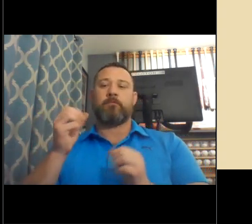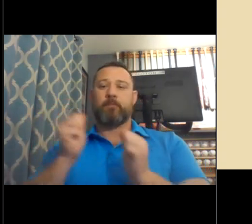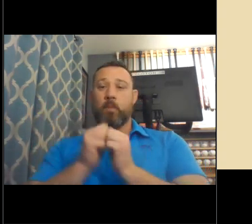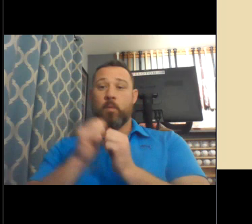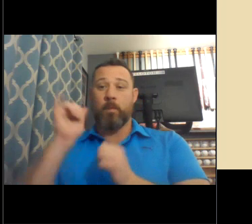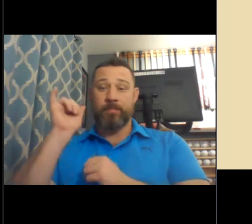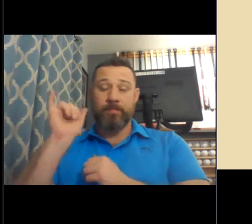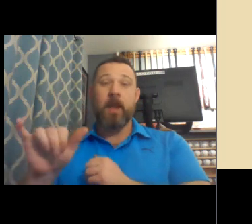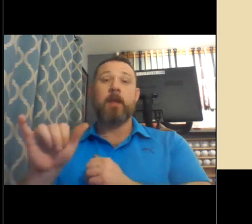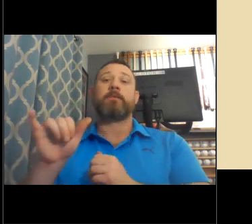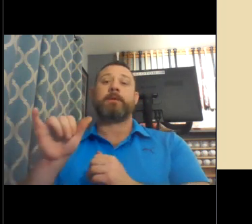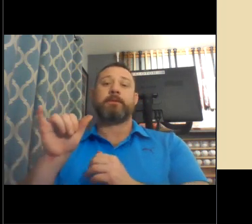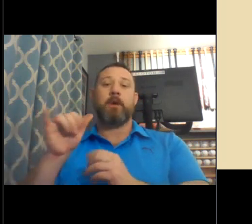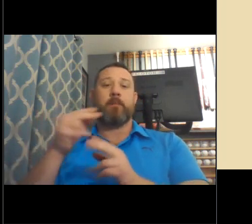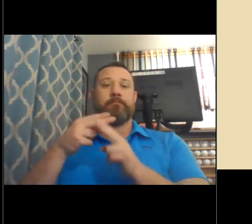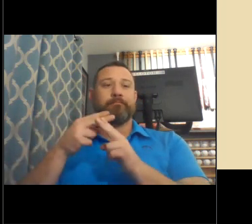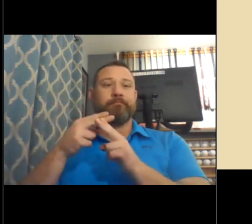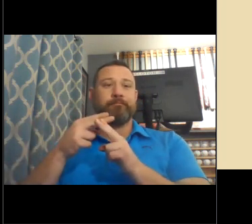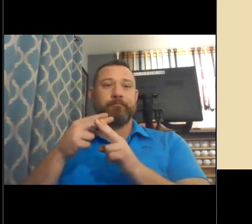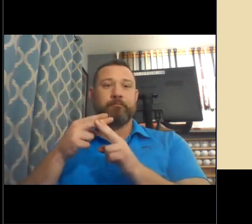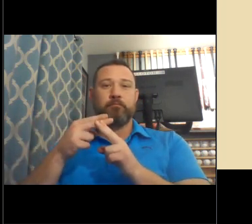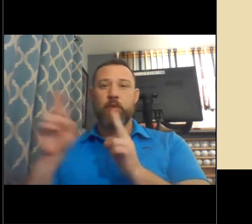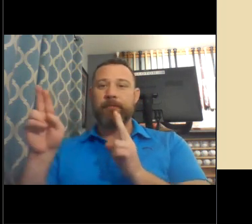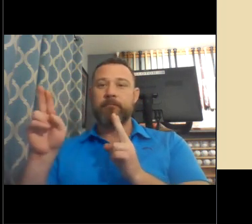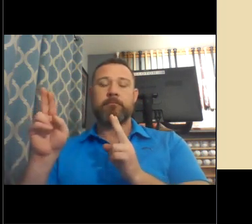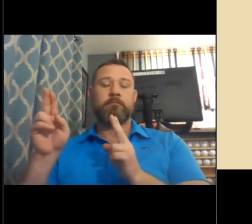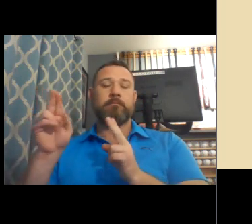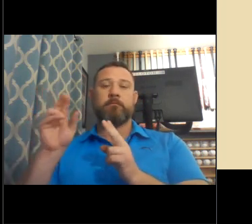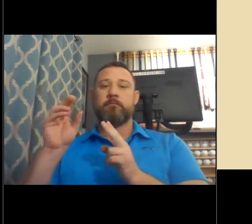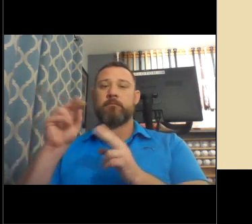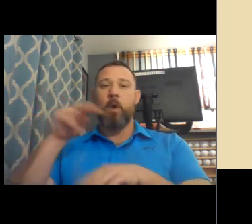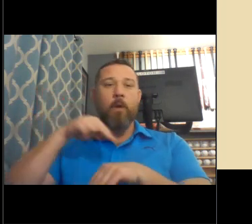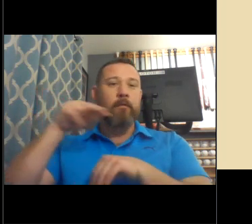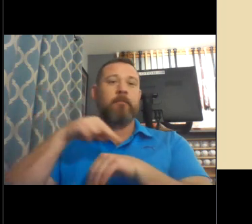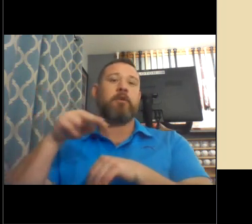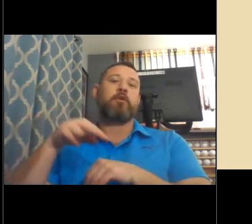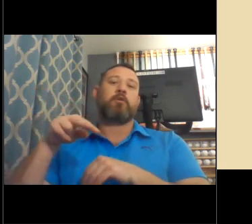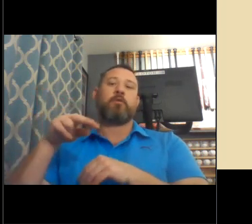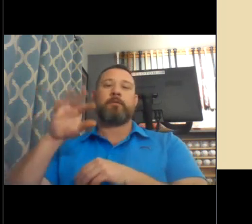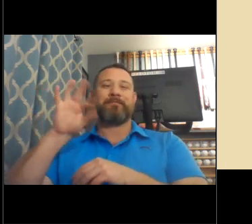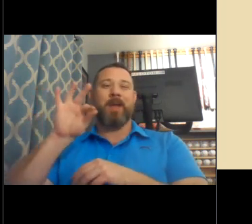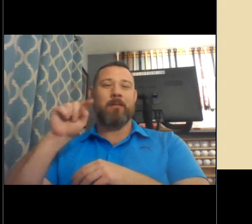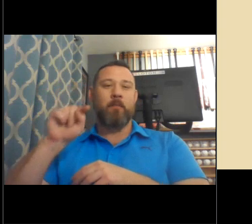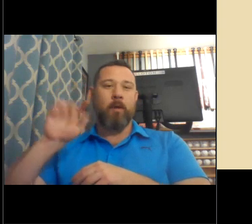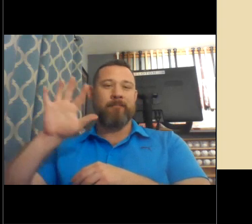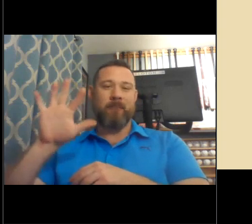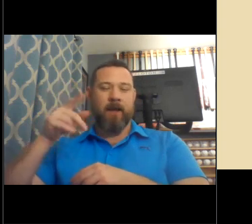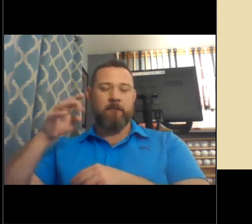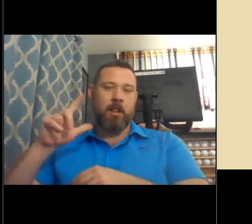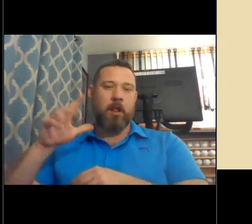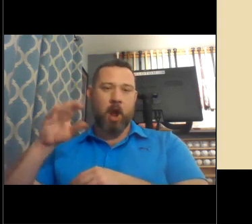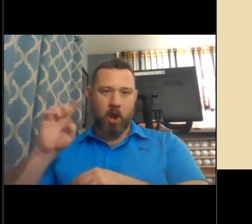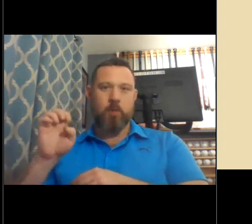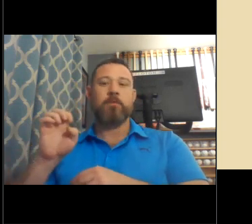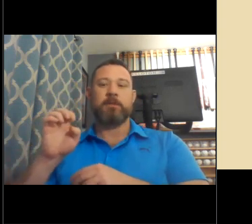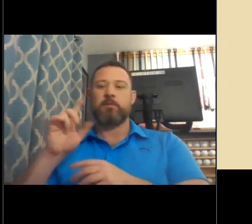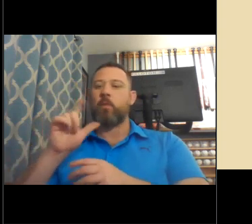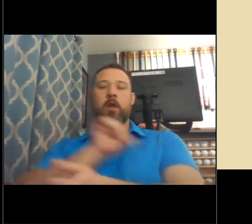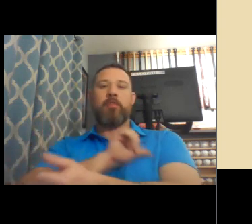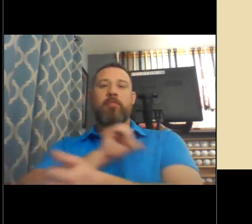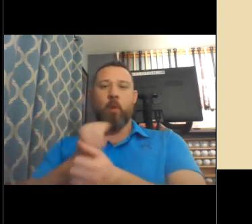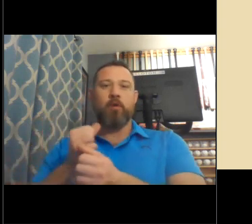a brief overview, Penal Code 409.5 is what the authority is derived from